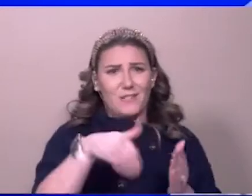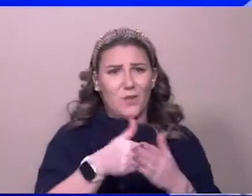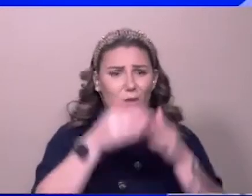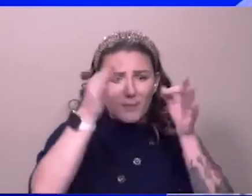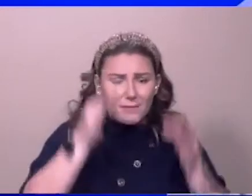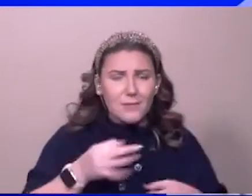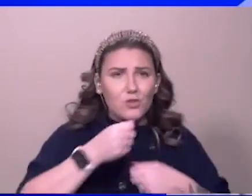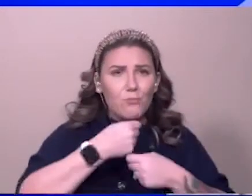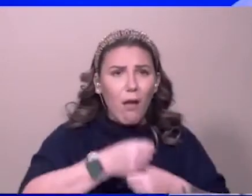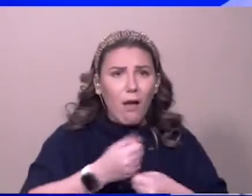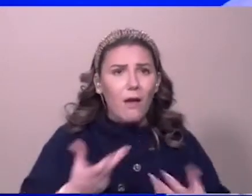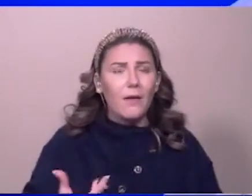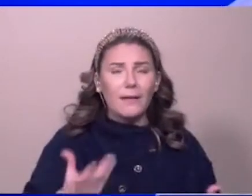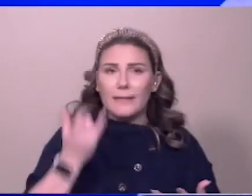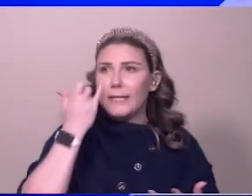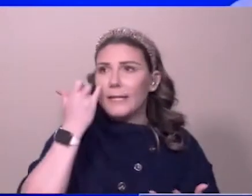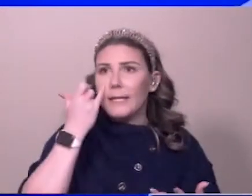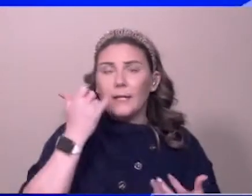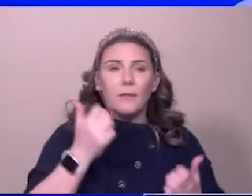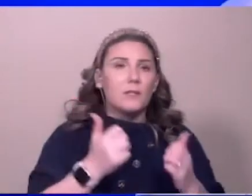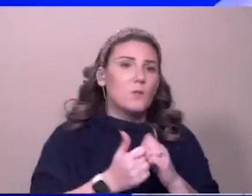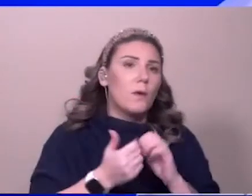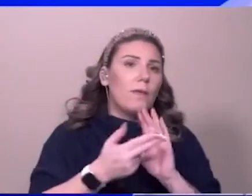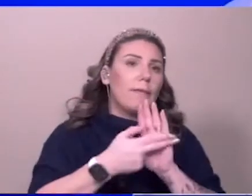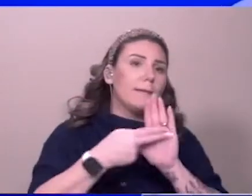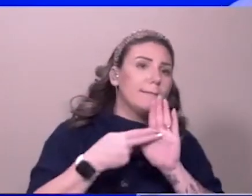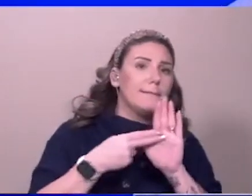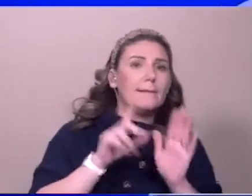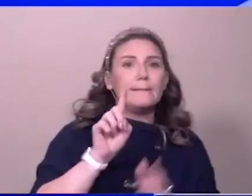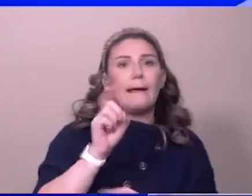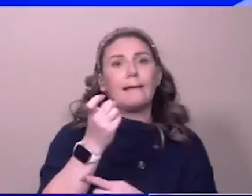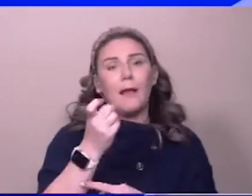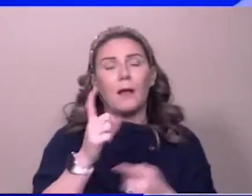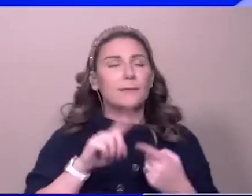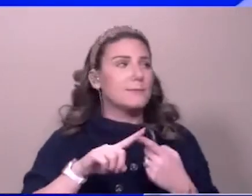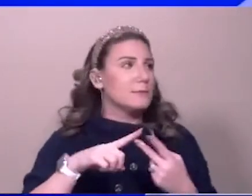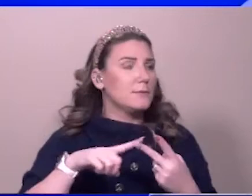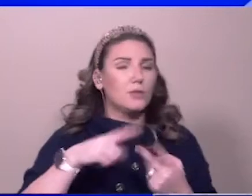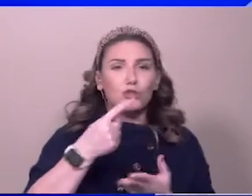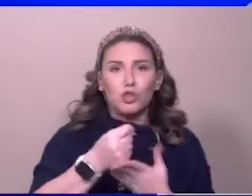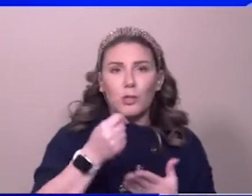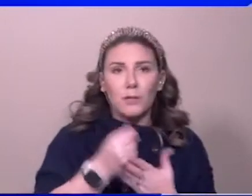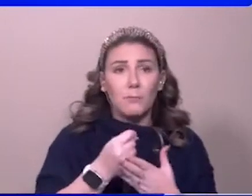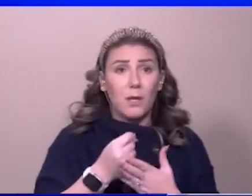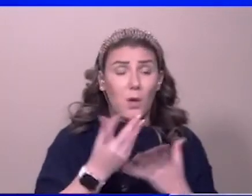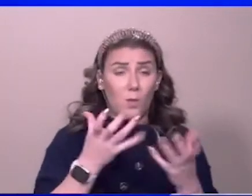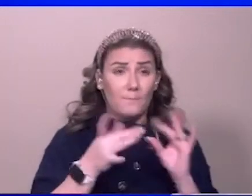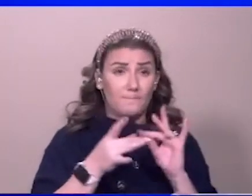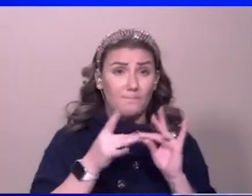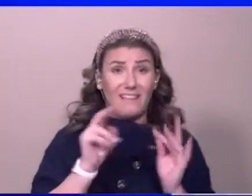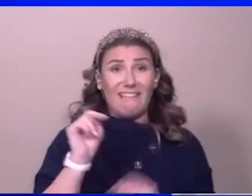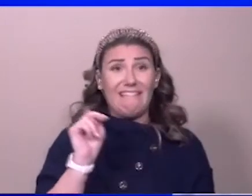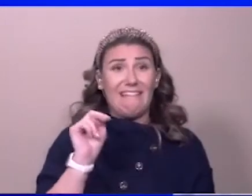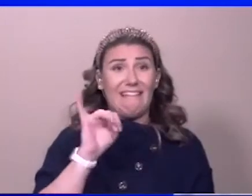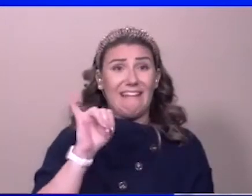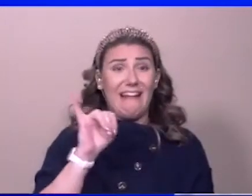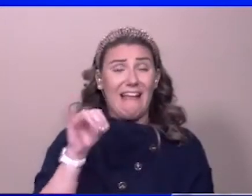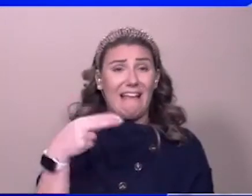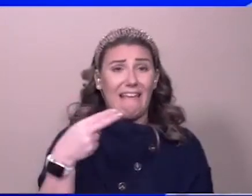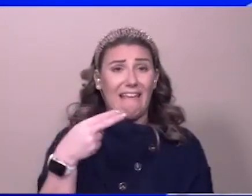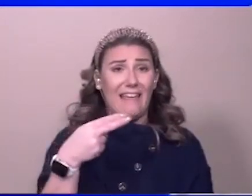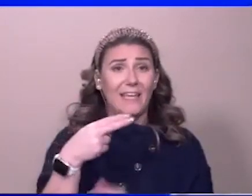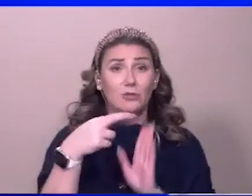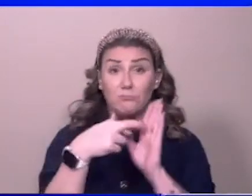are made, whether it's in diagnostics or treatment. We should state that, currently on the NIH treatment guidelines for